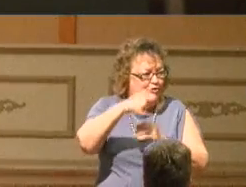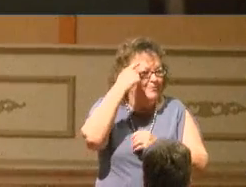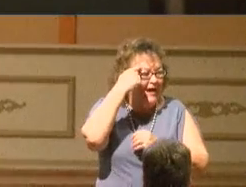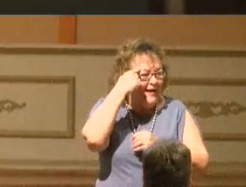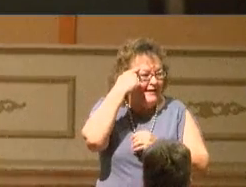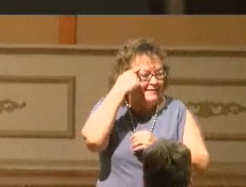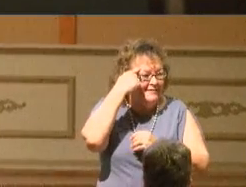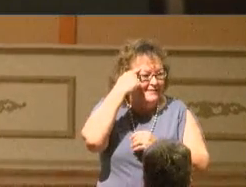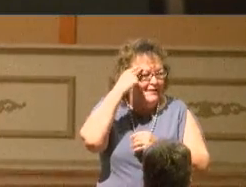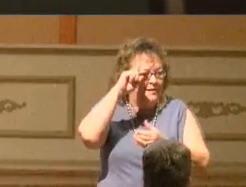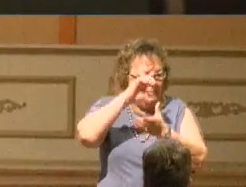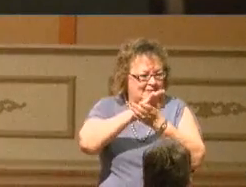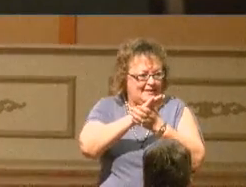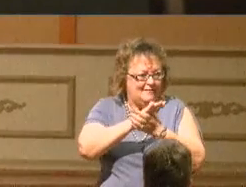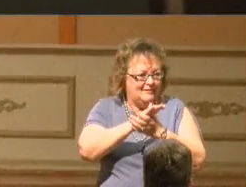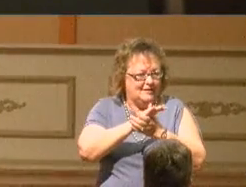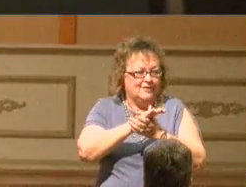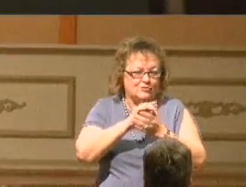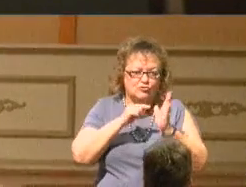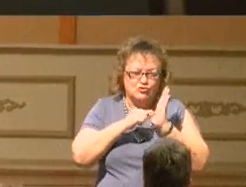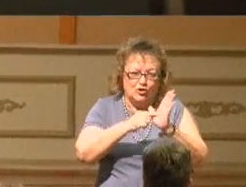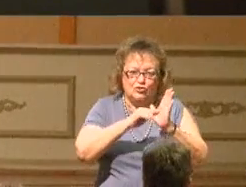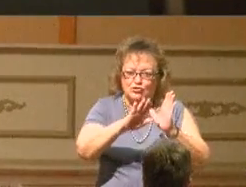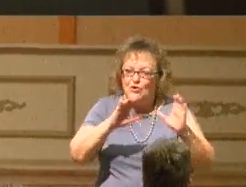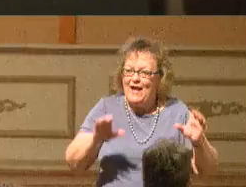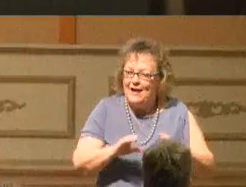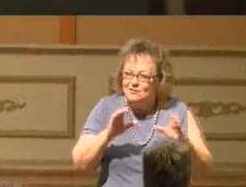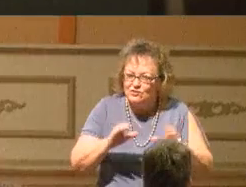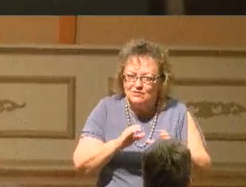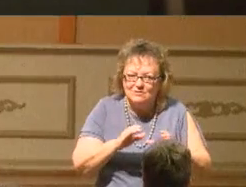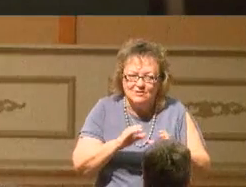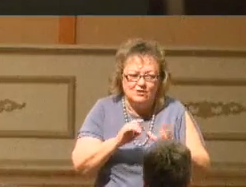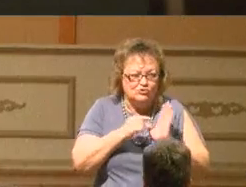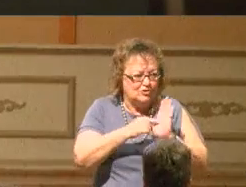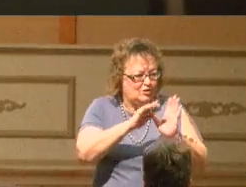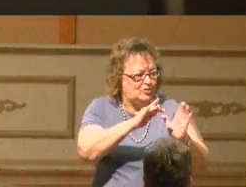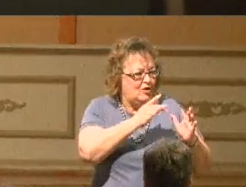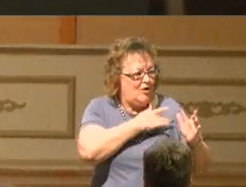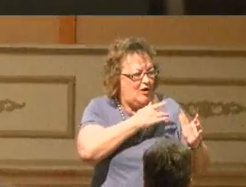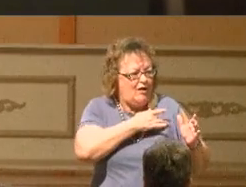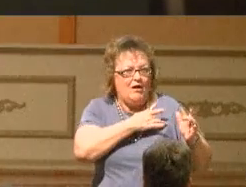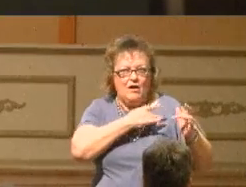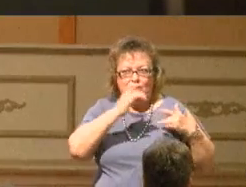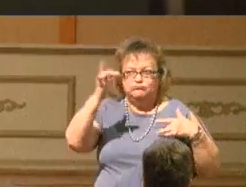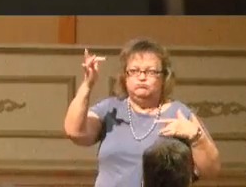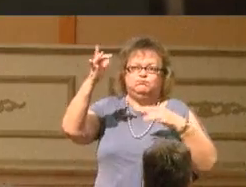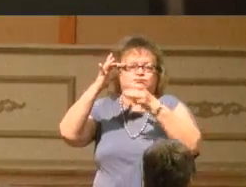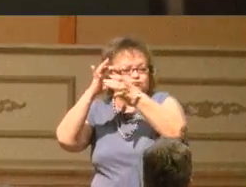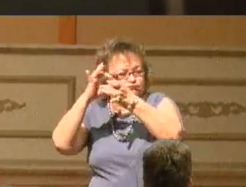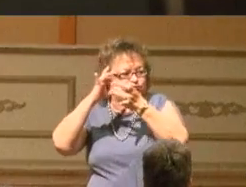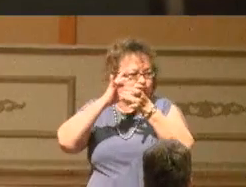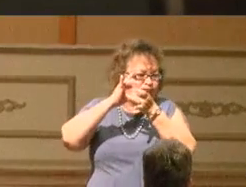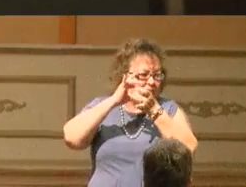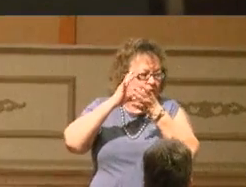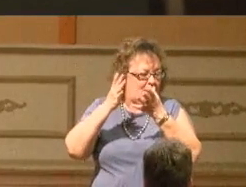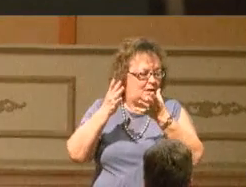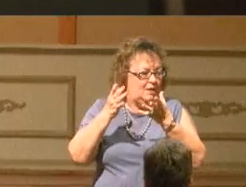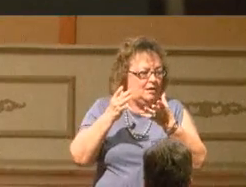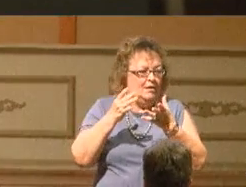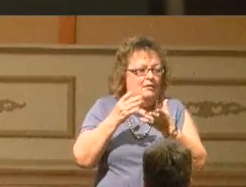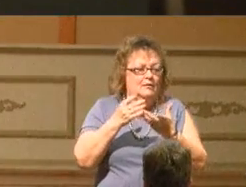Believing affects our actions. What we will do. Say, well, what do we need to do? The Bible tells us in Romans chapter